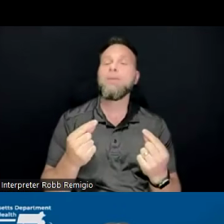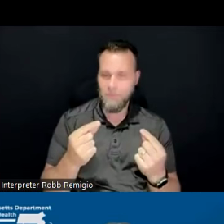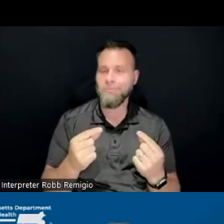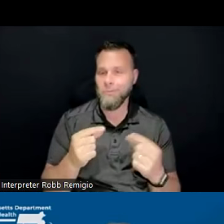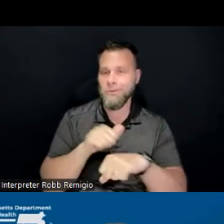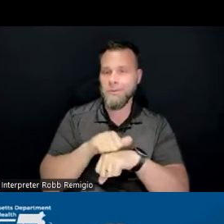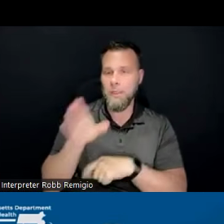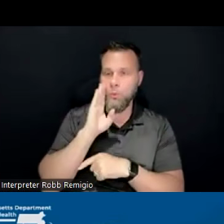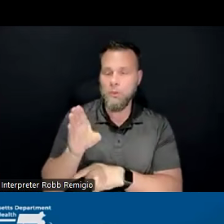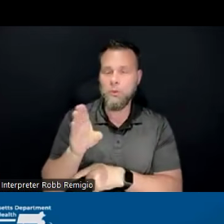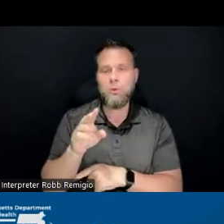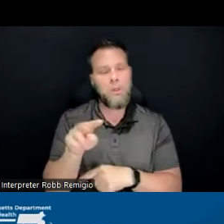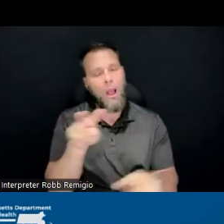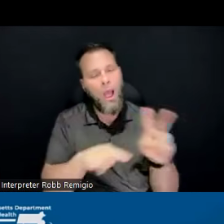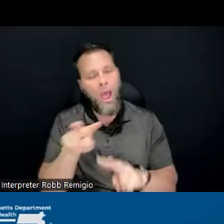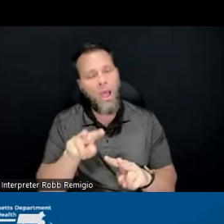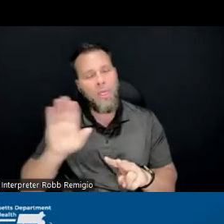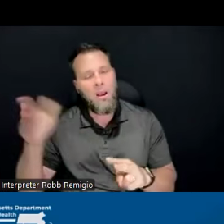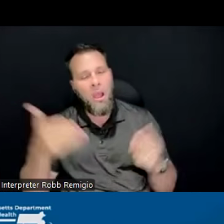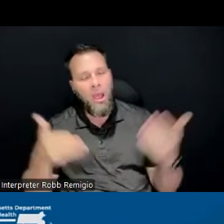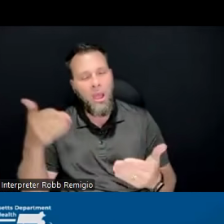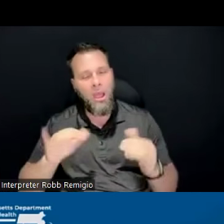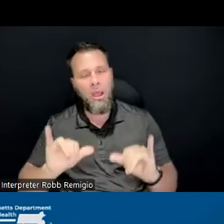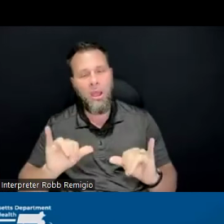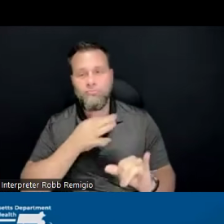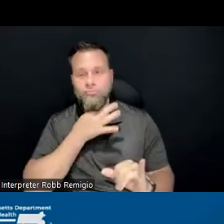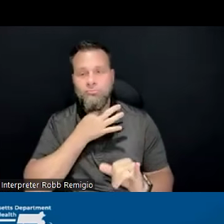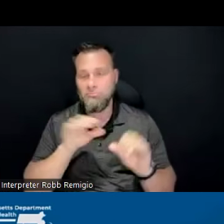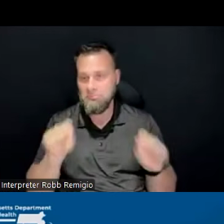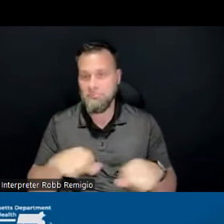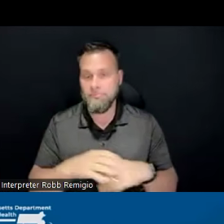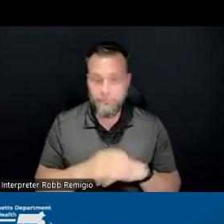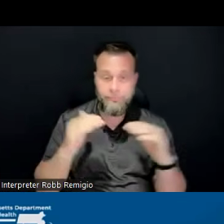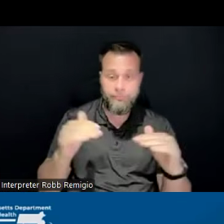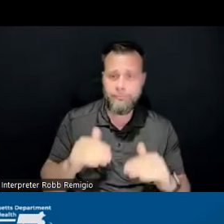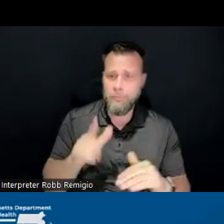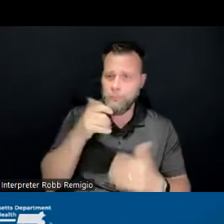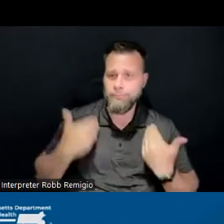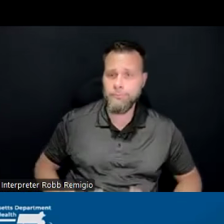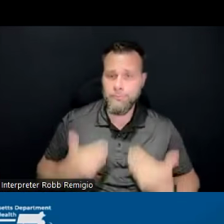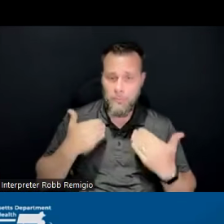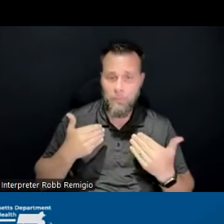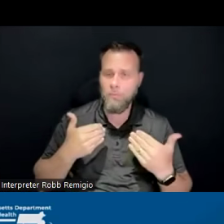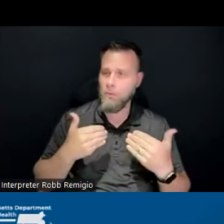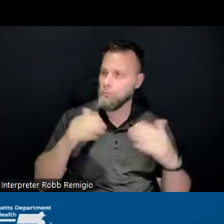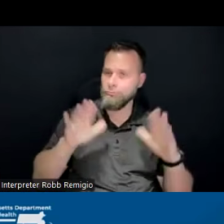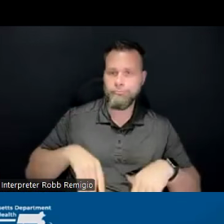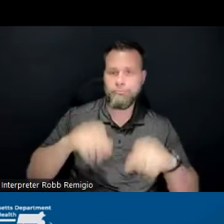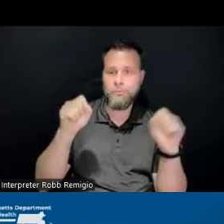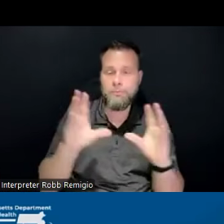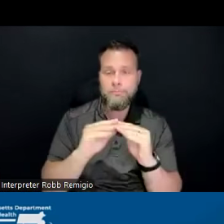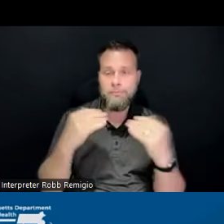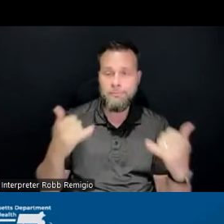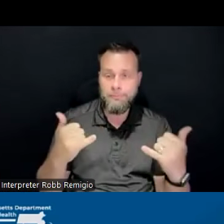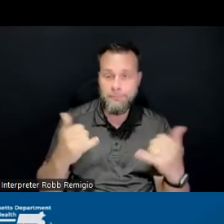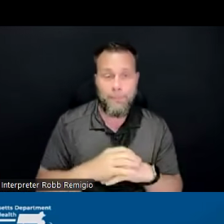partners. Just a quick kickoff with who we are that have convened this webinar today.